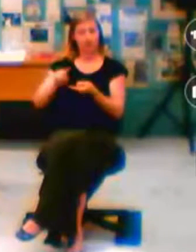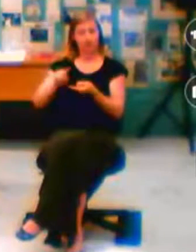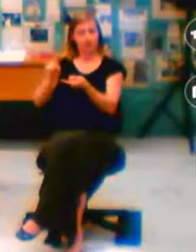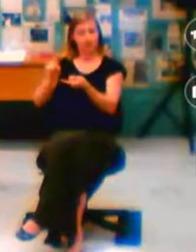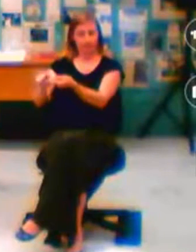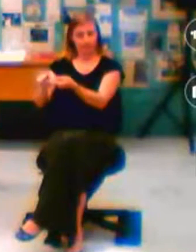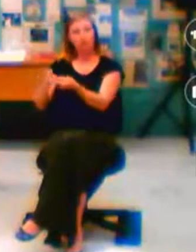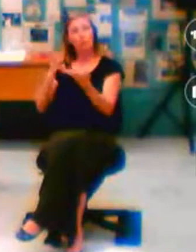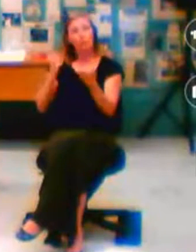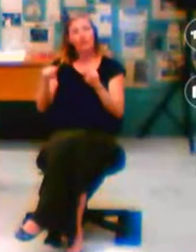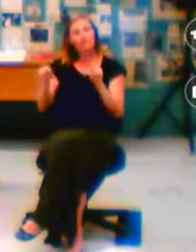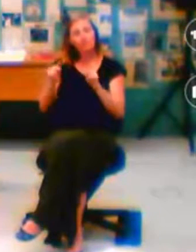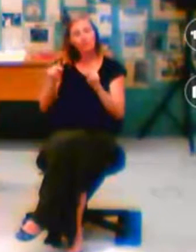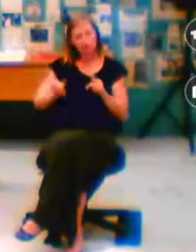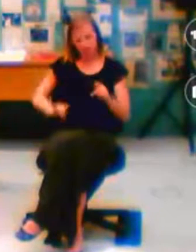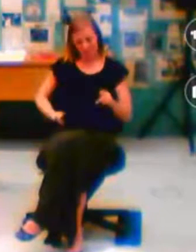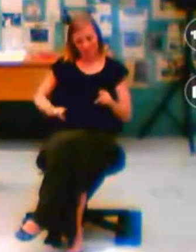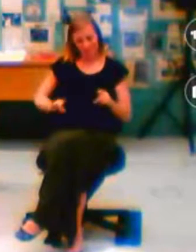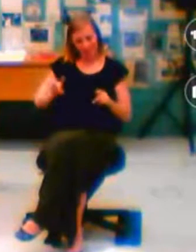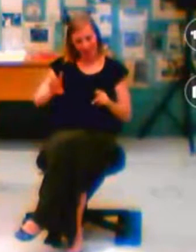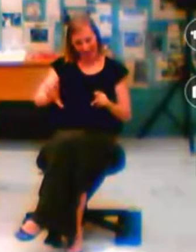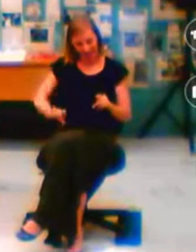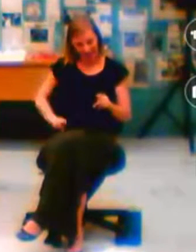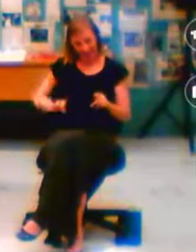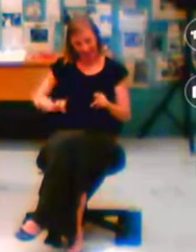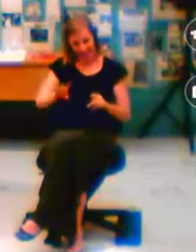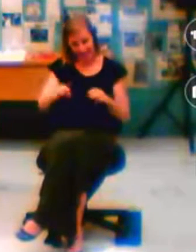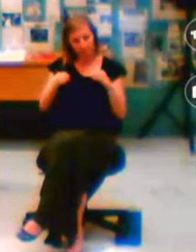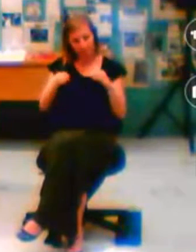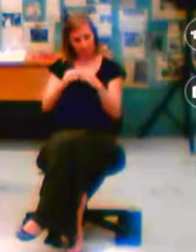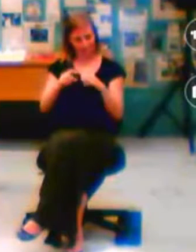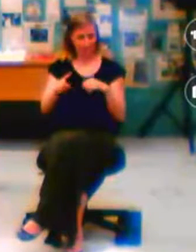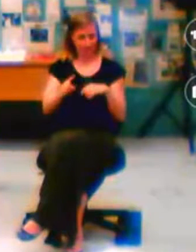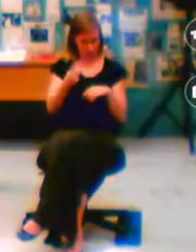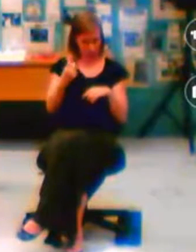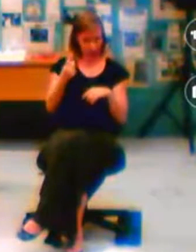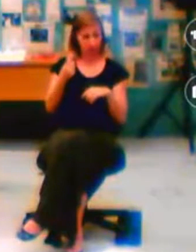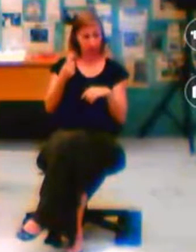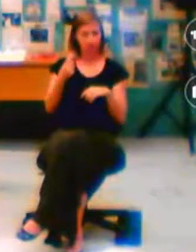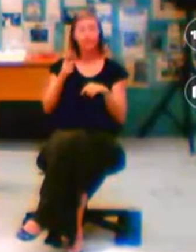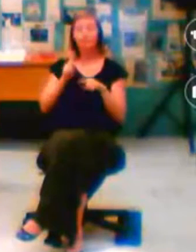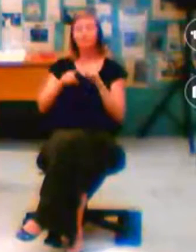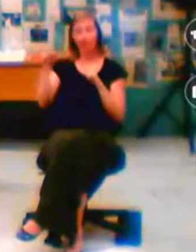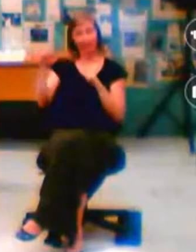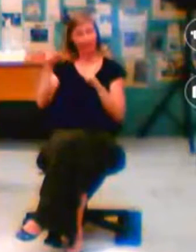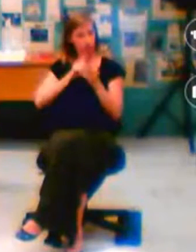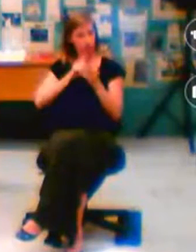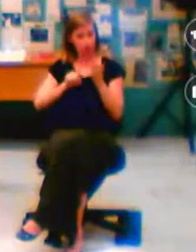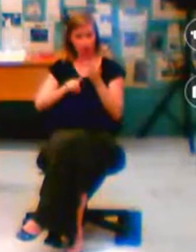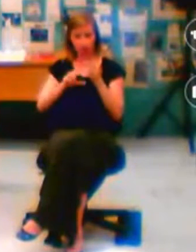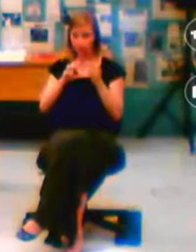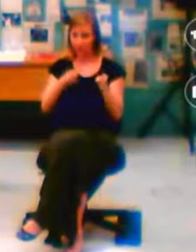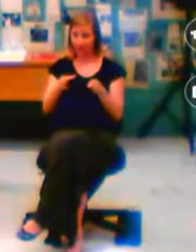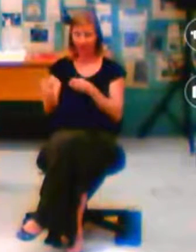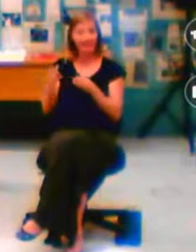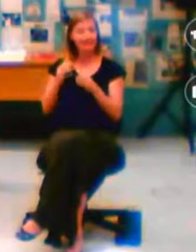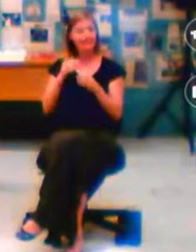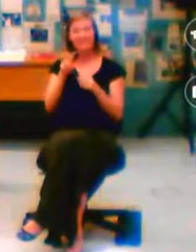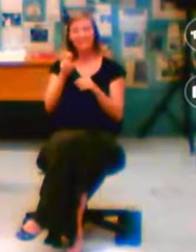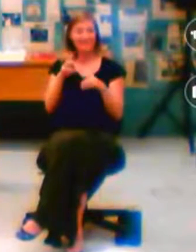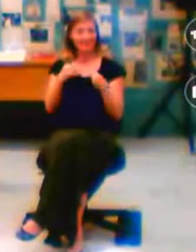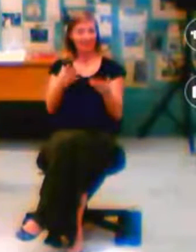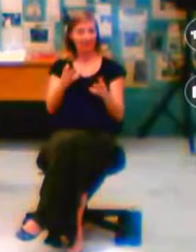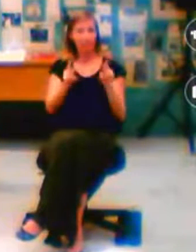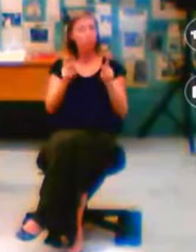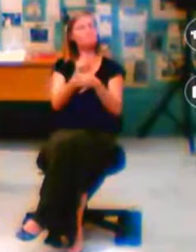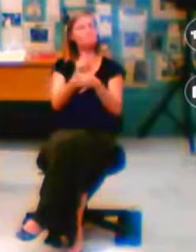to go up. And the way in which it goes up, the way in which insurers try and keep that low is by making